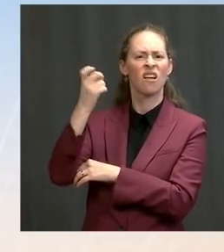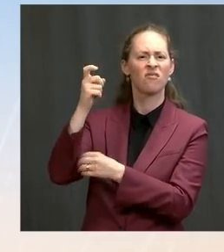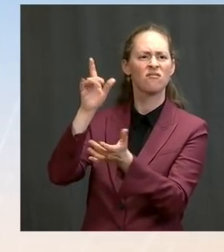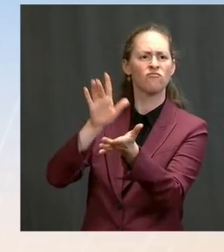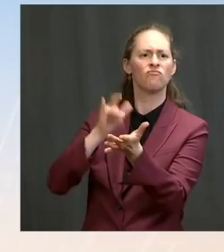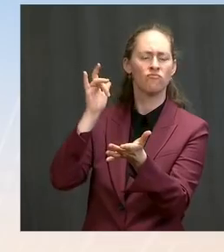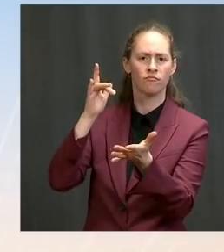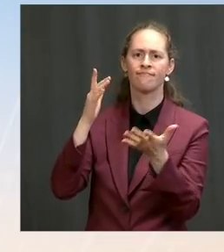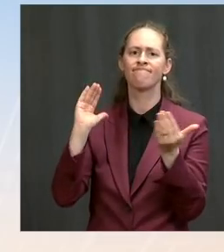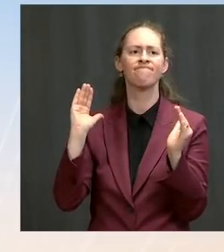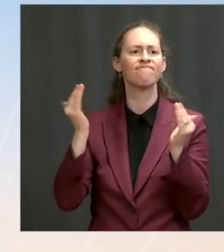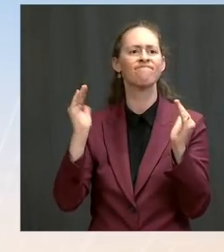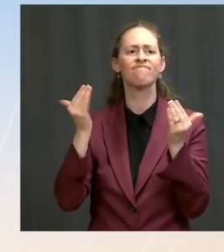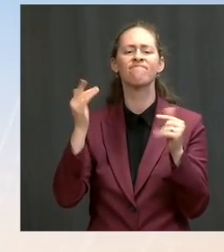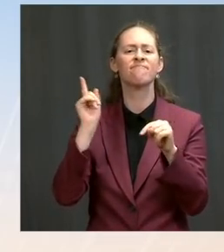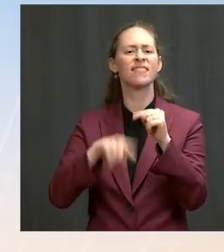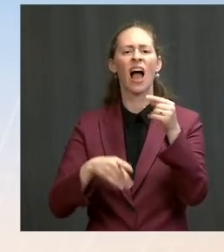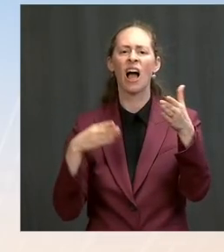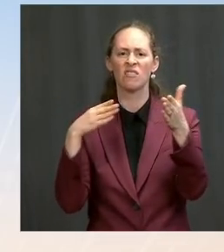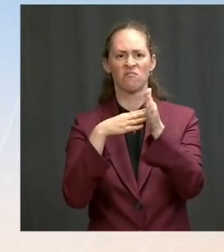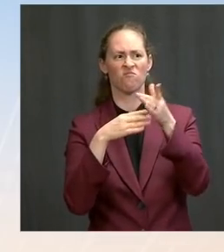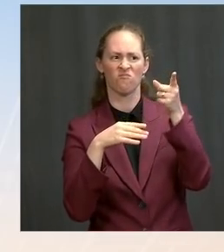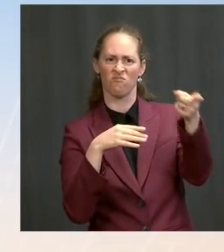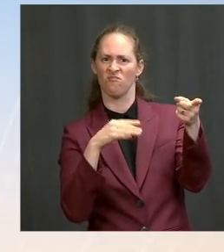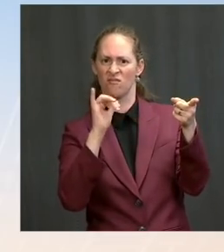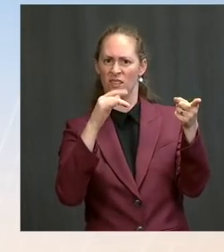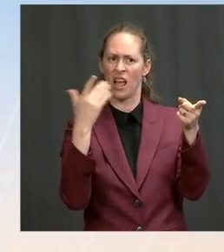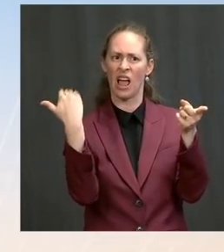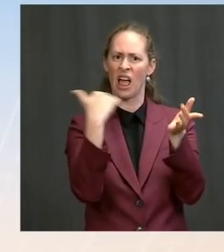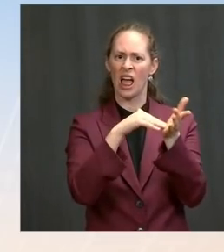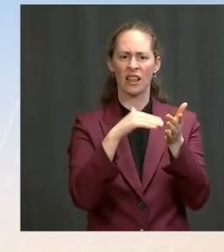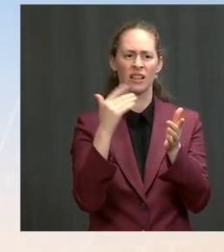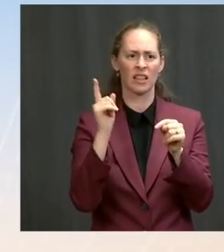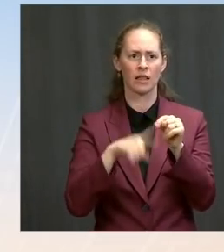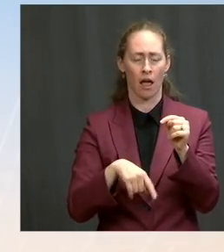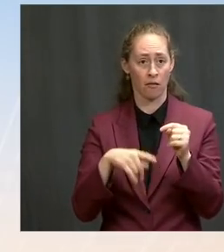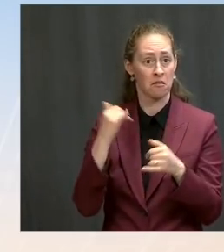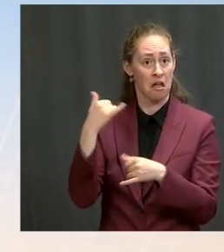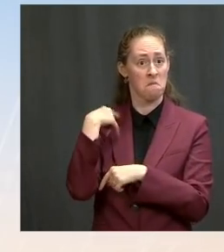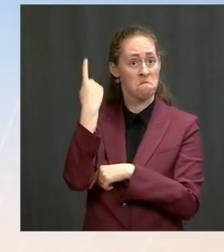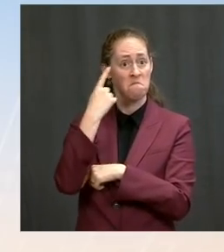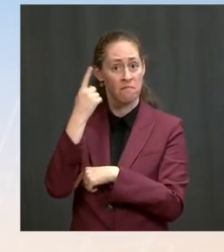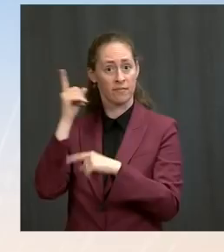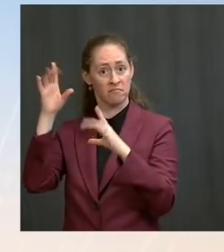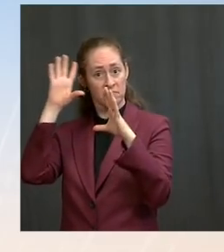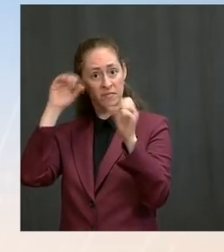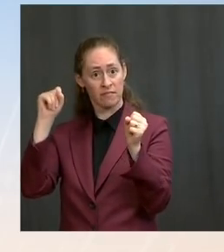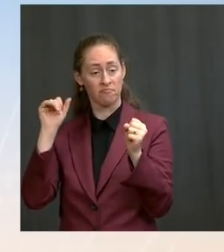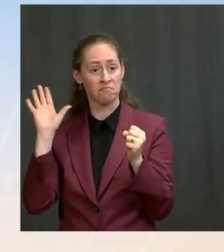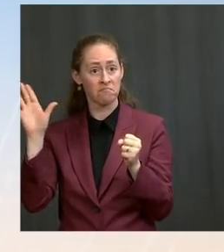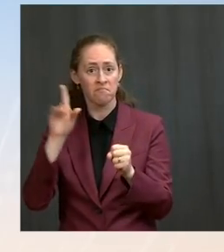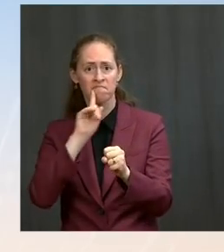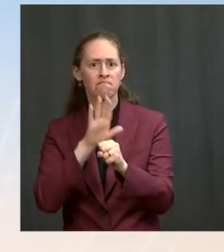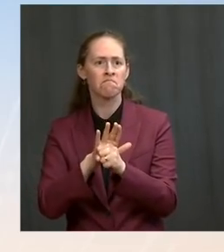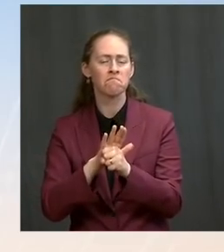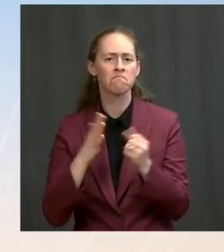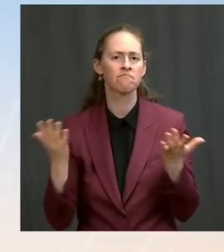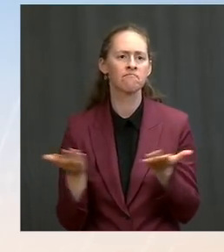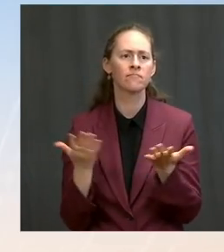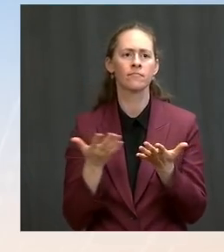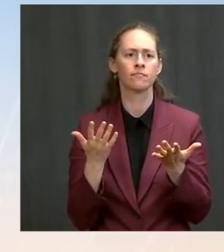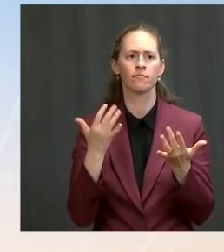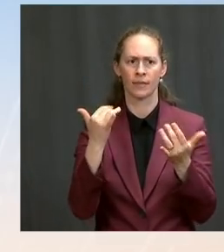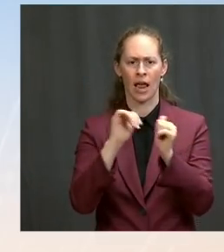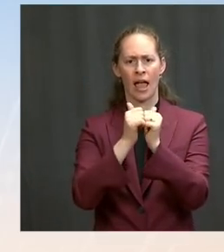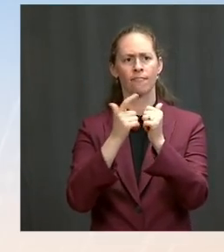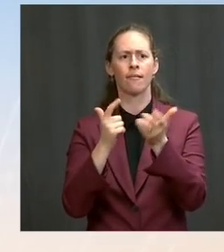charges against him in the future. Right now, the president obviously has long commitment to violence, the Violence Against Women Act that he helped write.